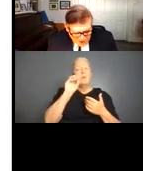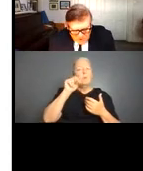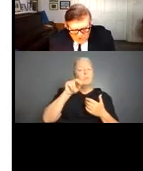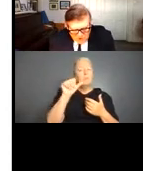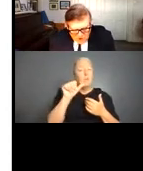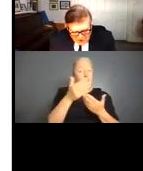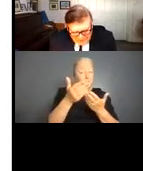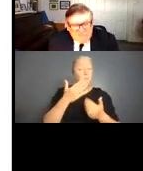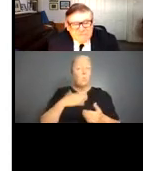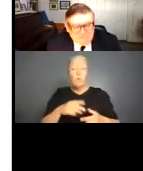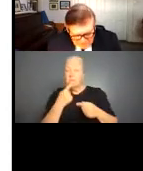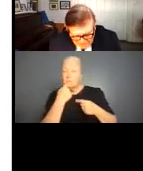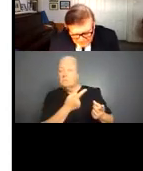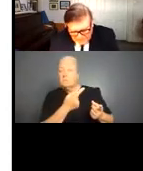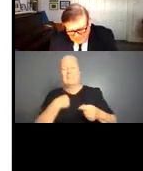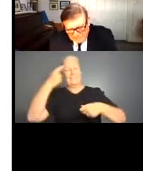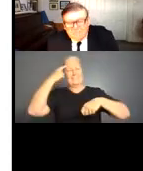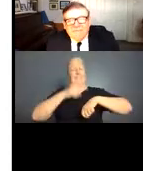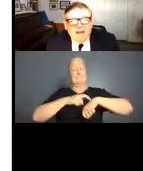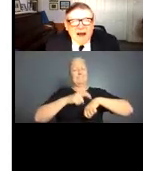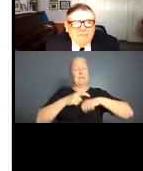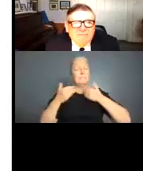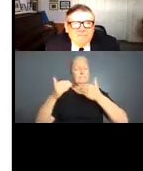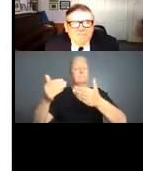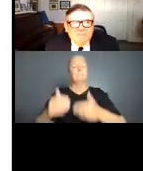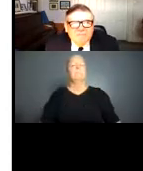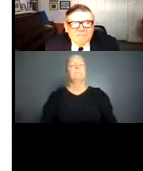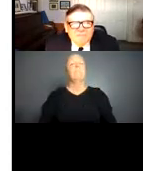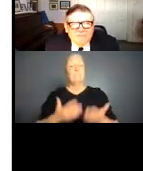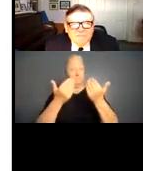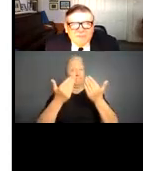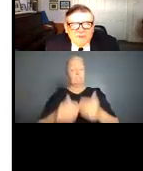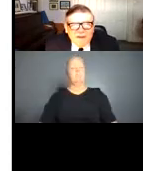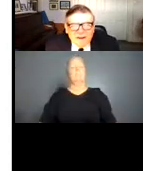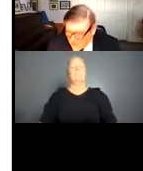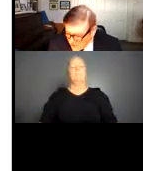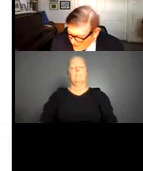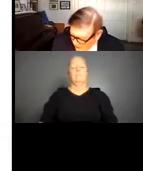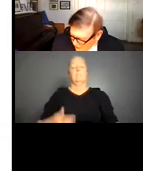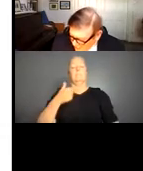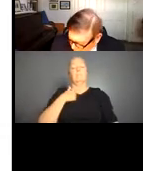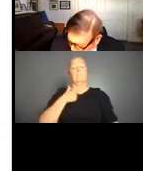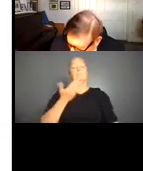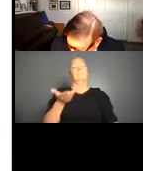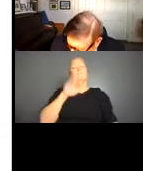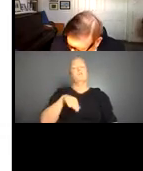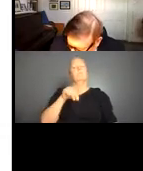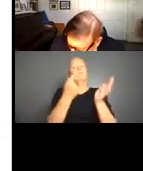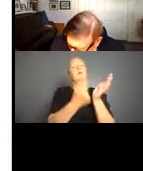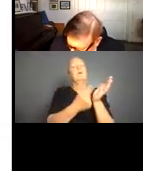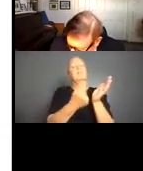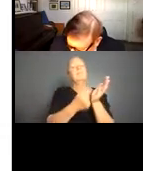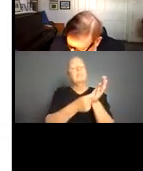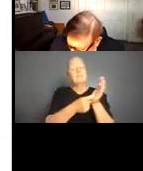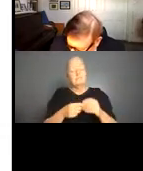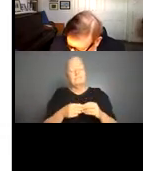then we'll need to move on, I think. Yes, please. Yeah. Yes, I am Fiona from Uganda. You talked about